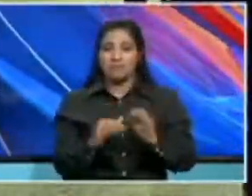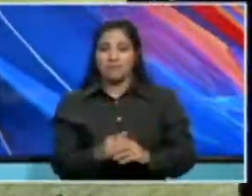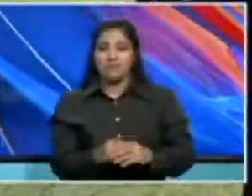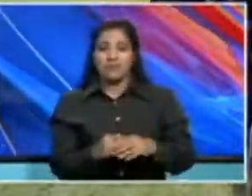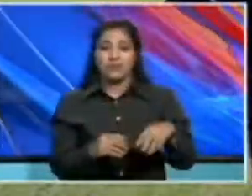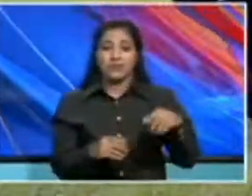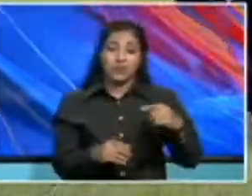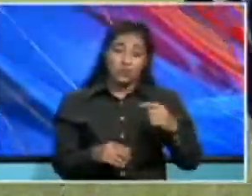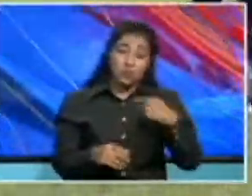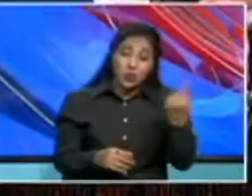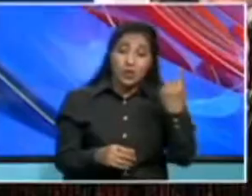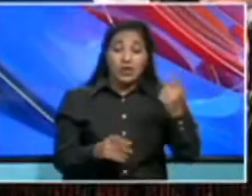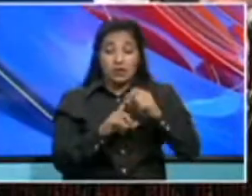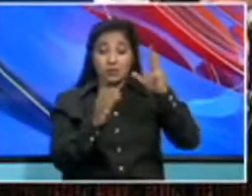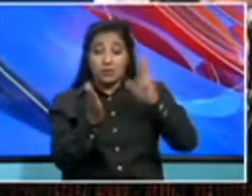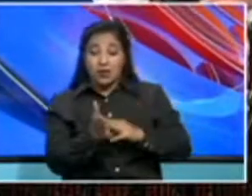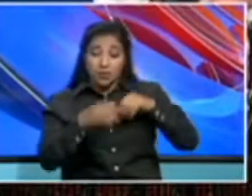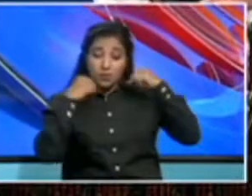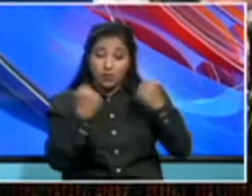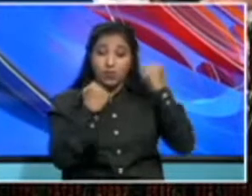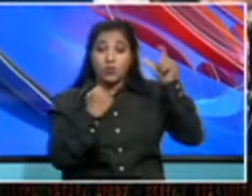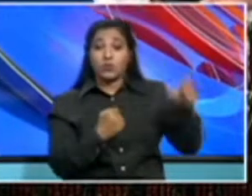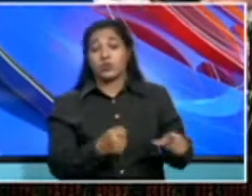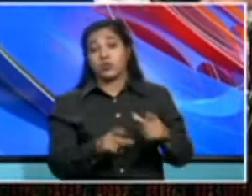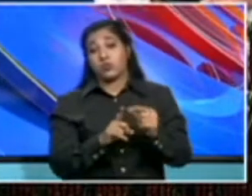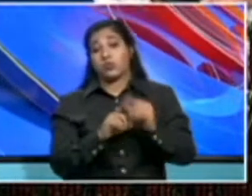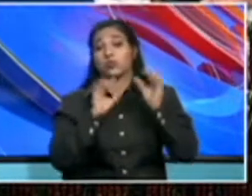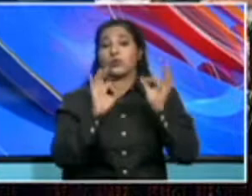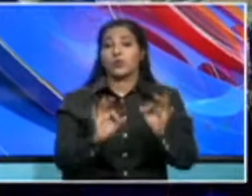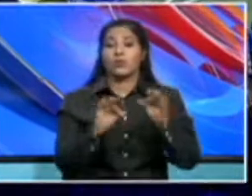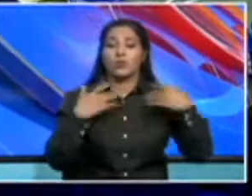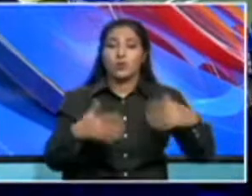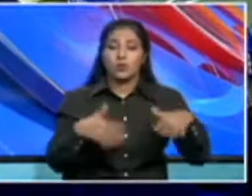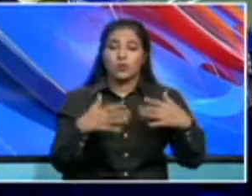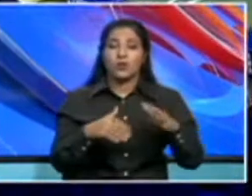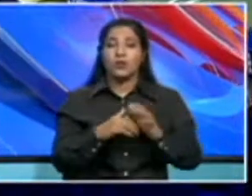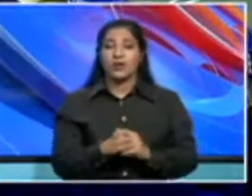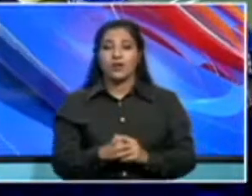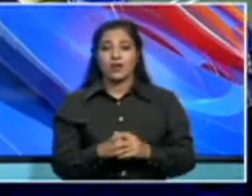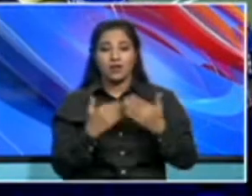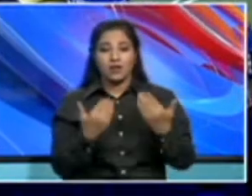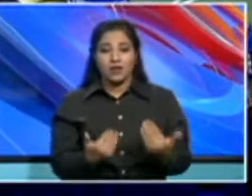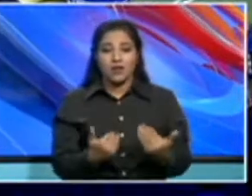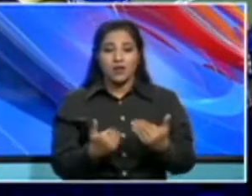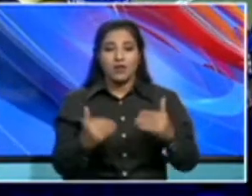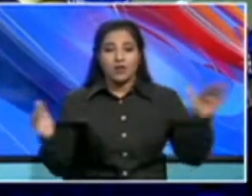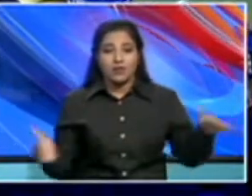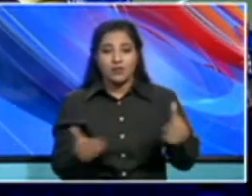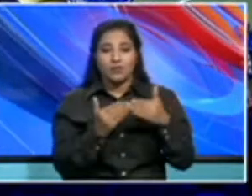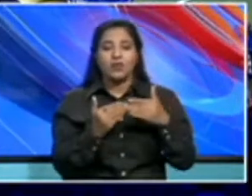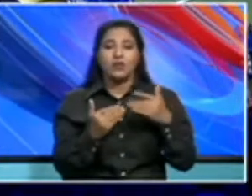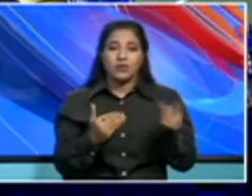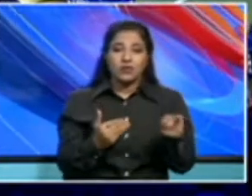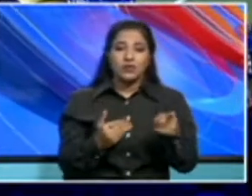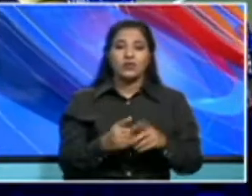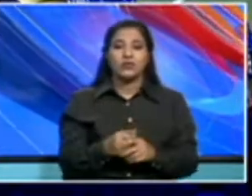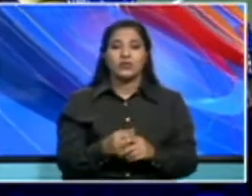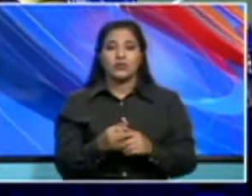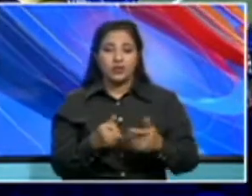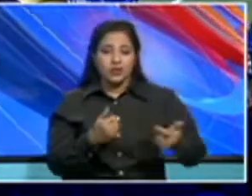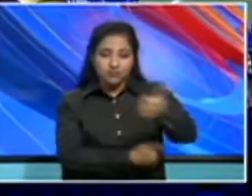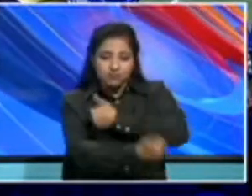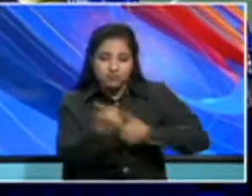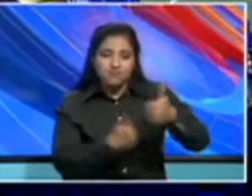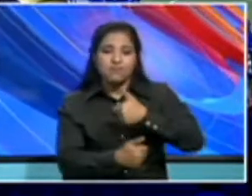own, very own Honorable Prime Minister egging you on and asking you to show your interest and come forward and participate